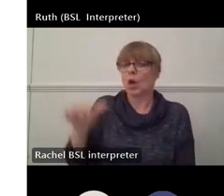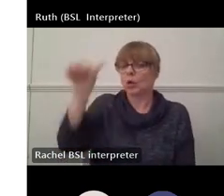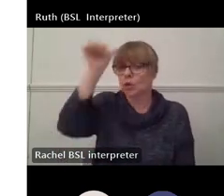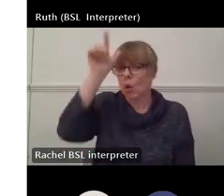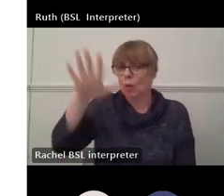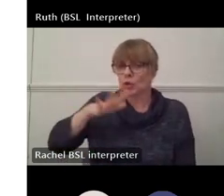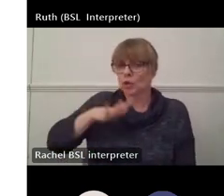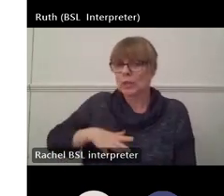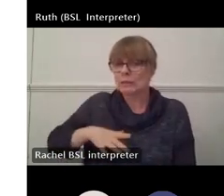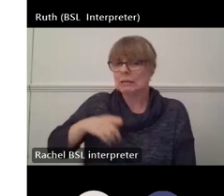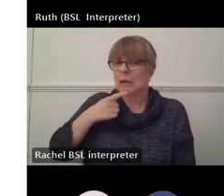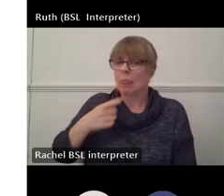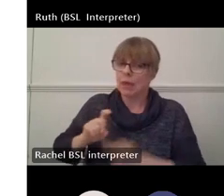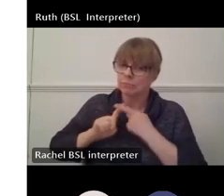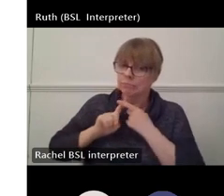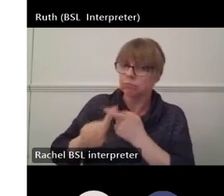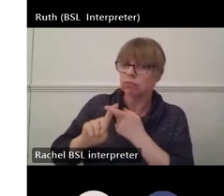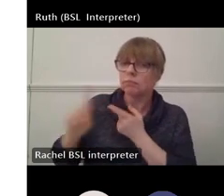a lot of people,